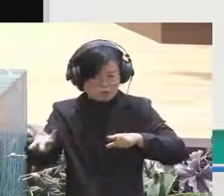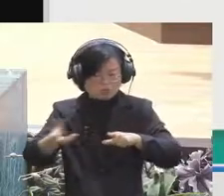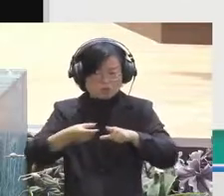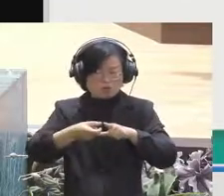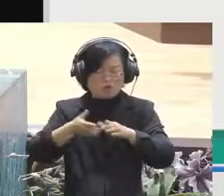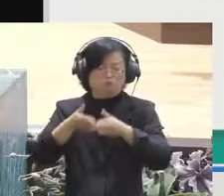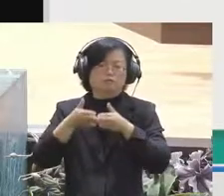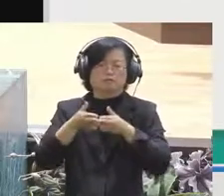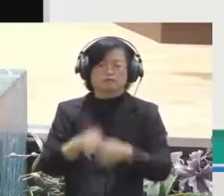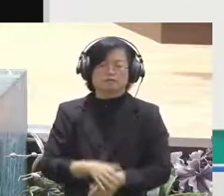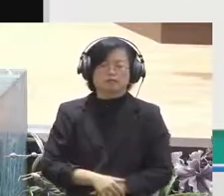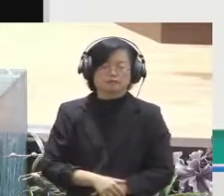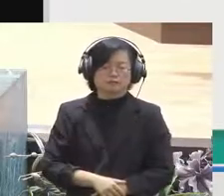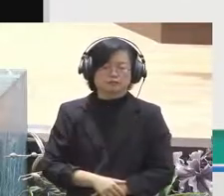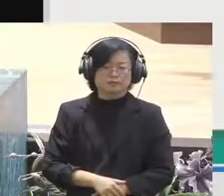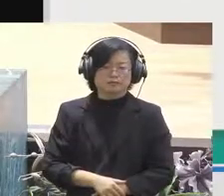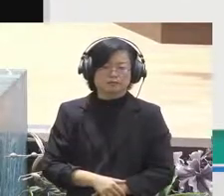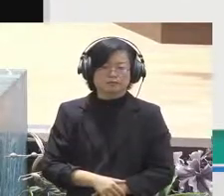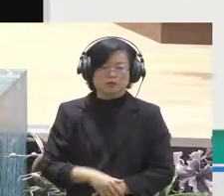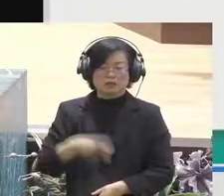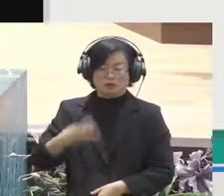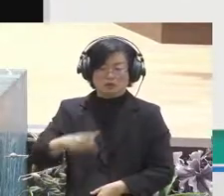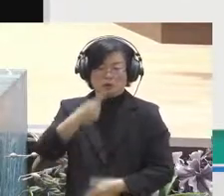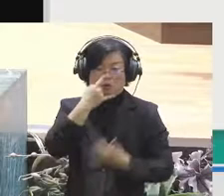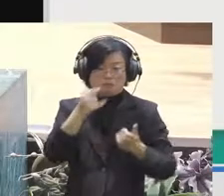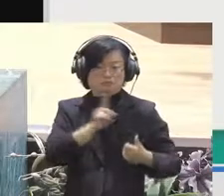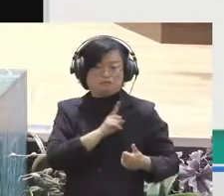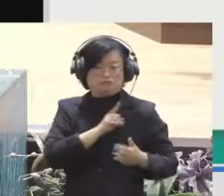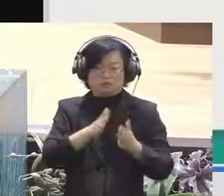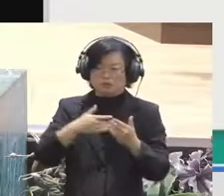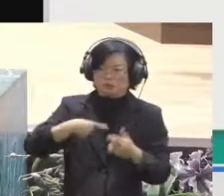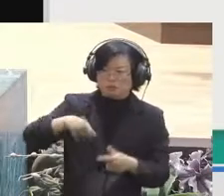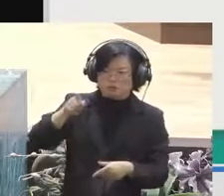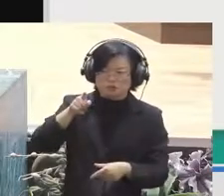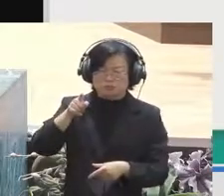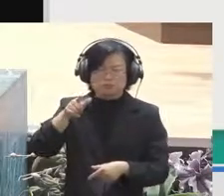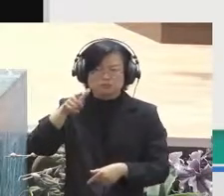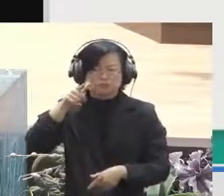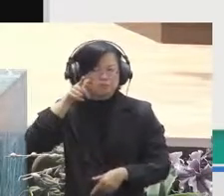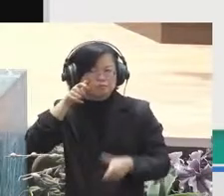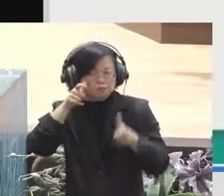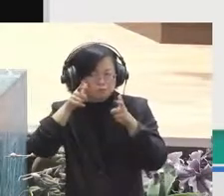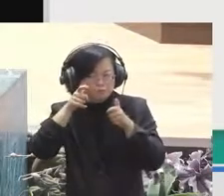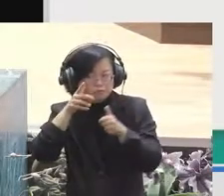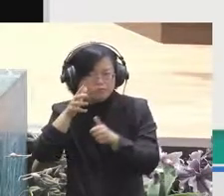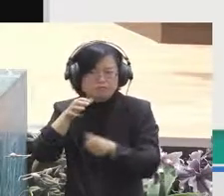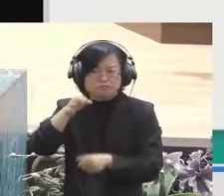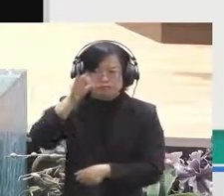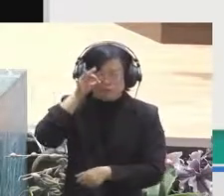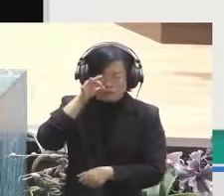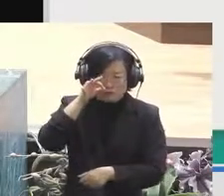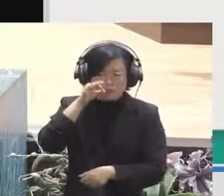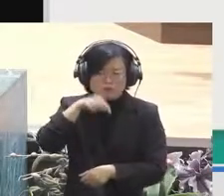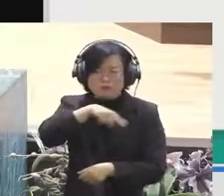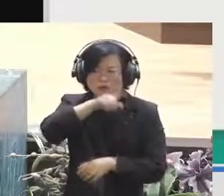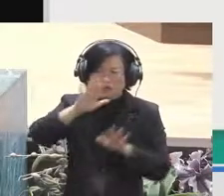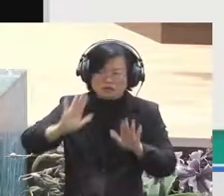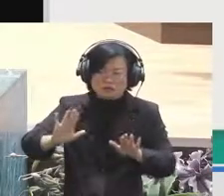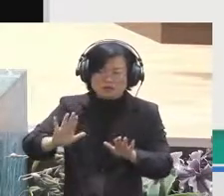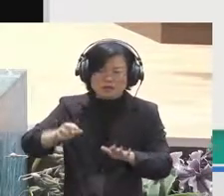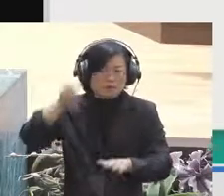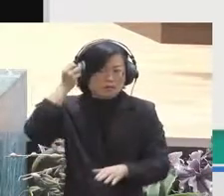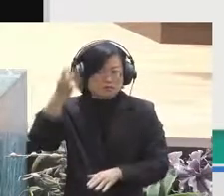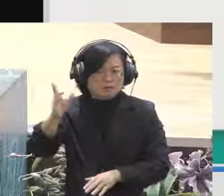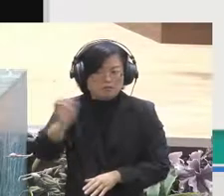patterns and they provide their feedback to the government and how to improve the public service delivery, how to improve the public policy